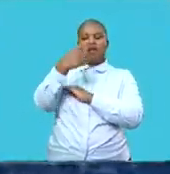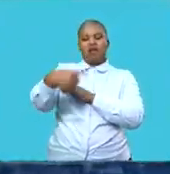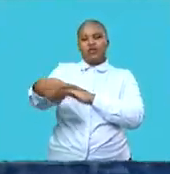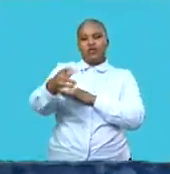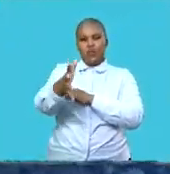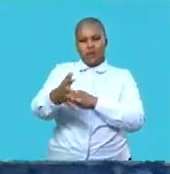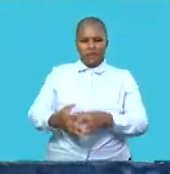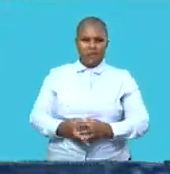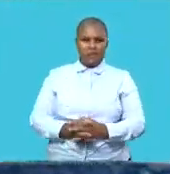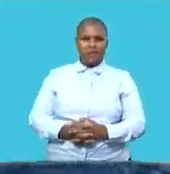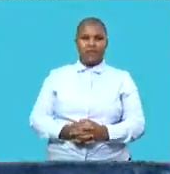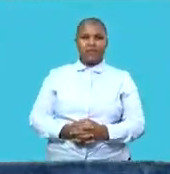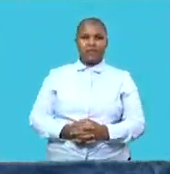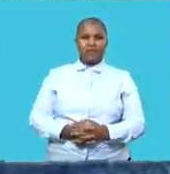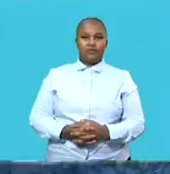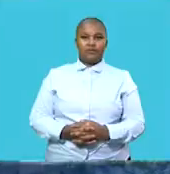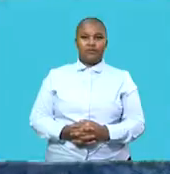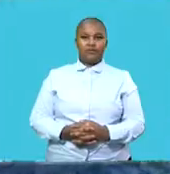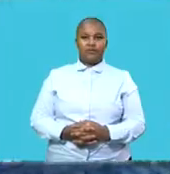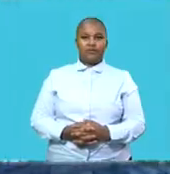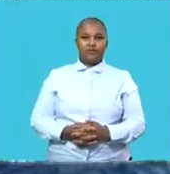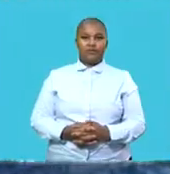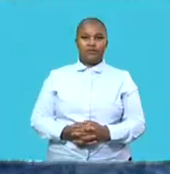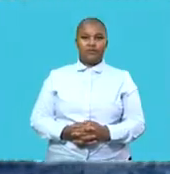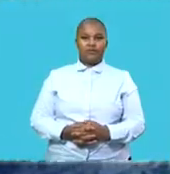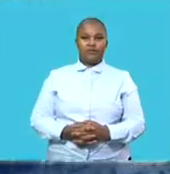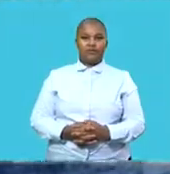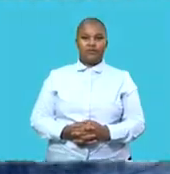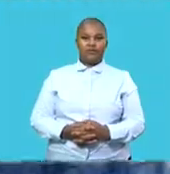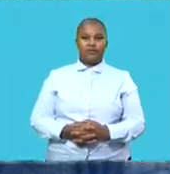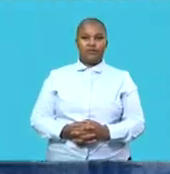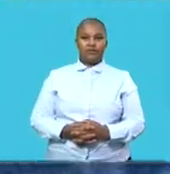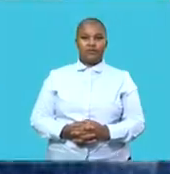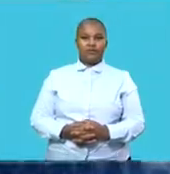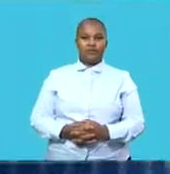Ditabeng tsa Soweto TV ke Manini Moroloke le Alexandra.